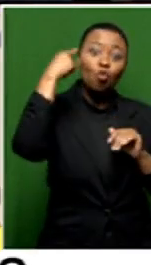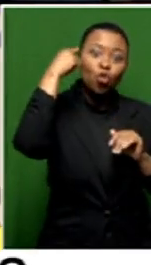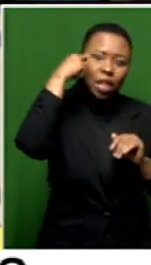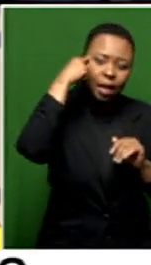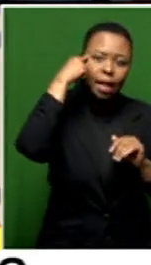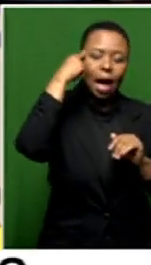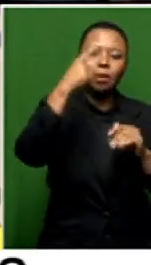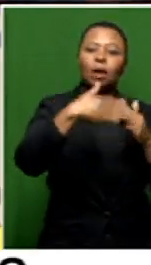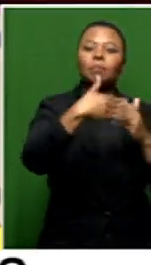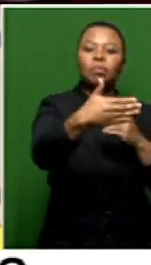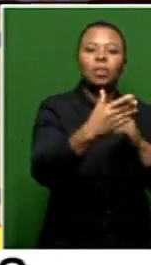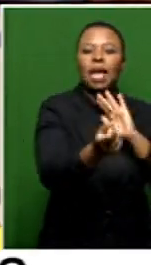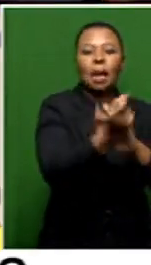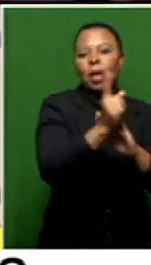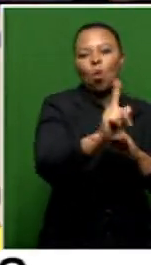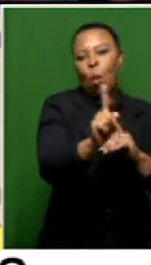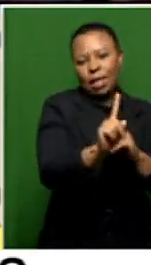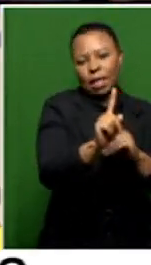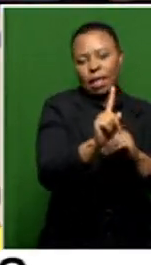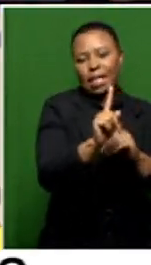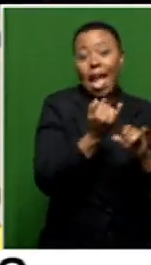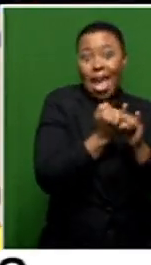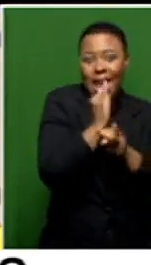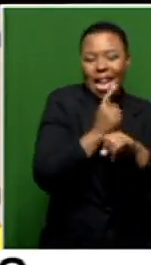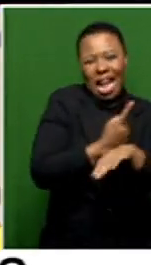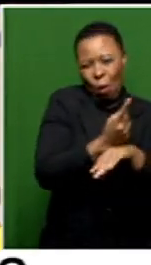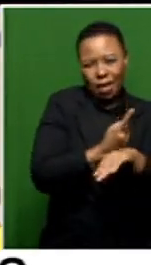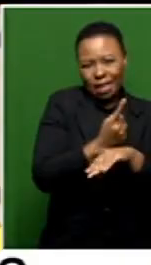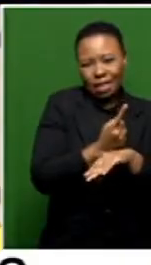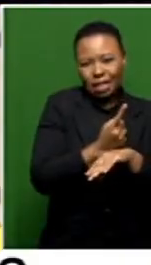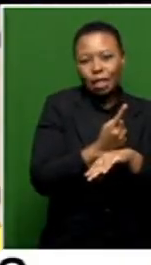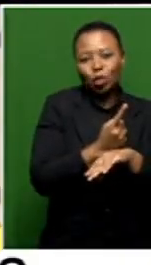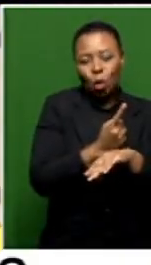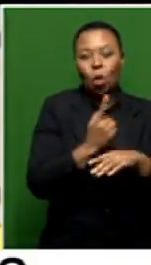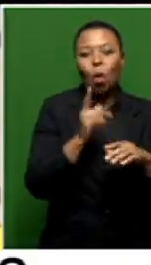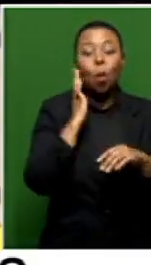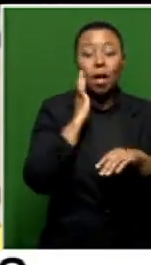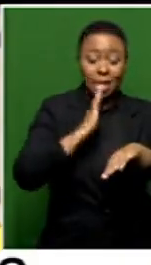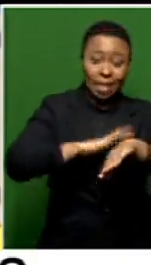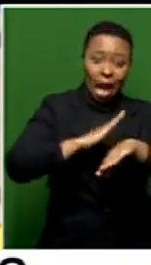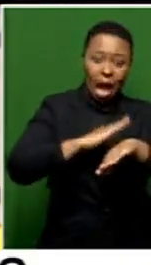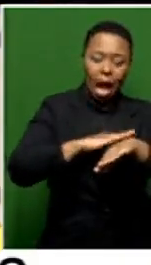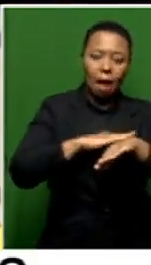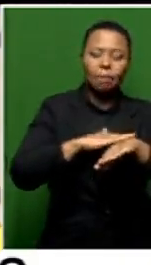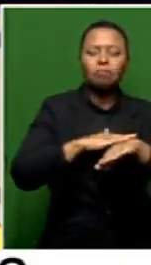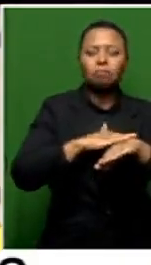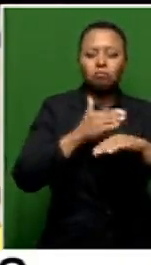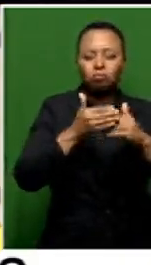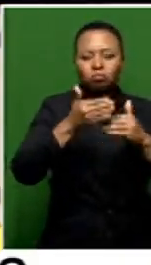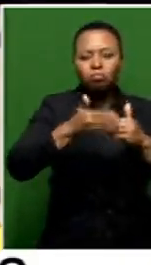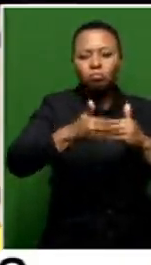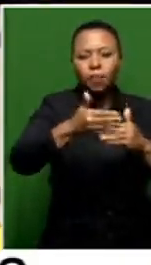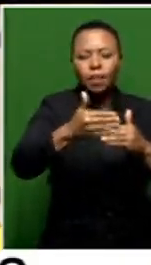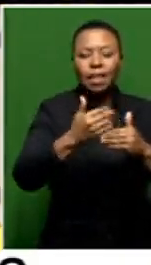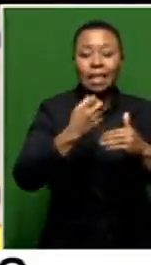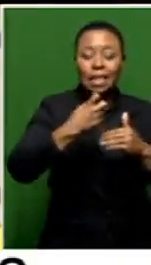going to be in those early hours. So as time goes on, on the second, third, and